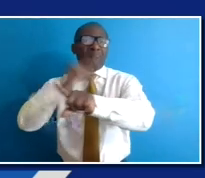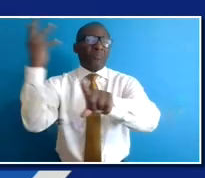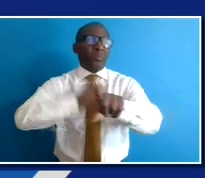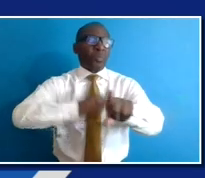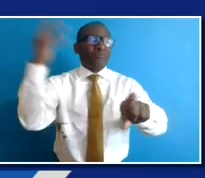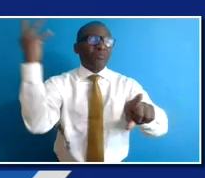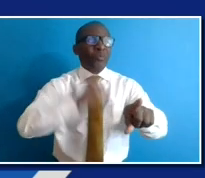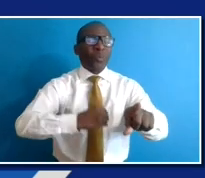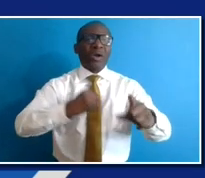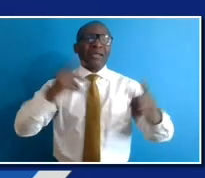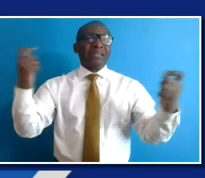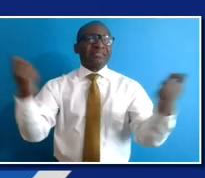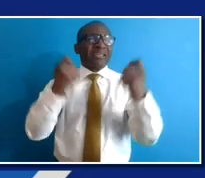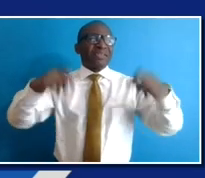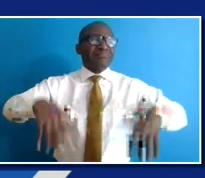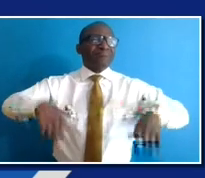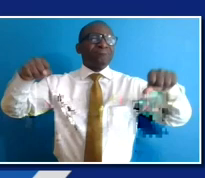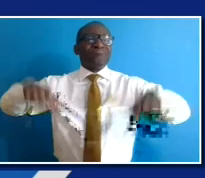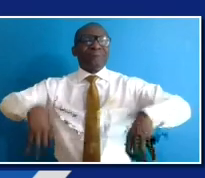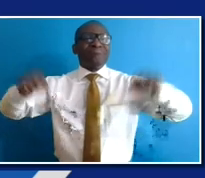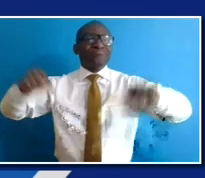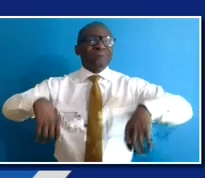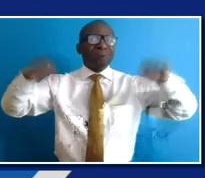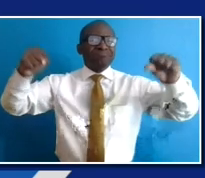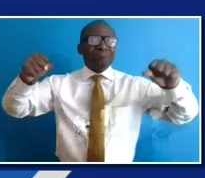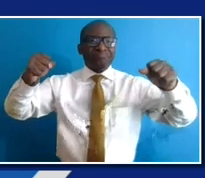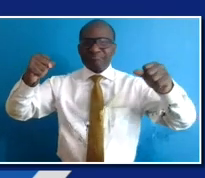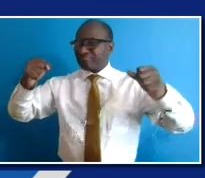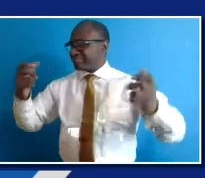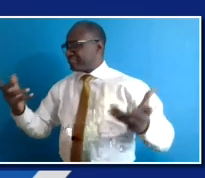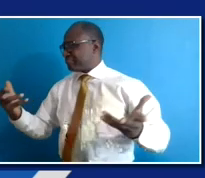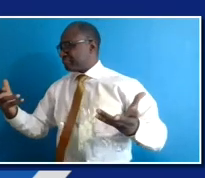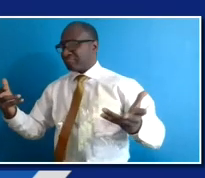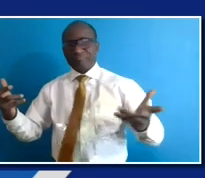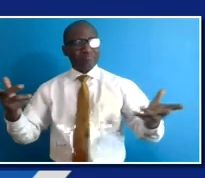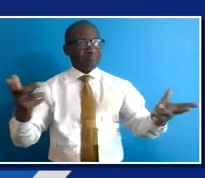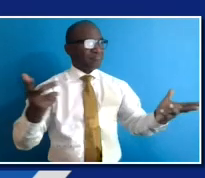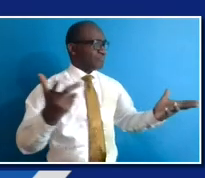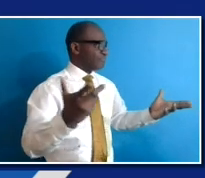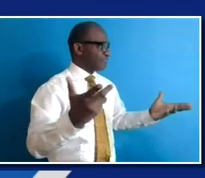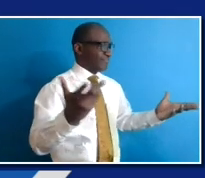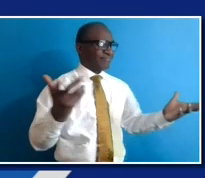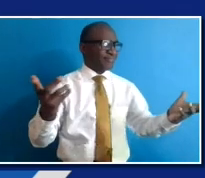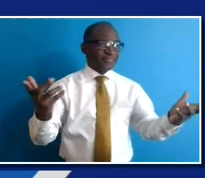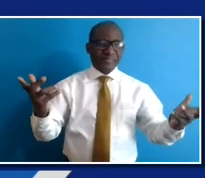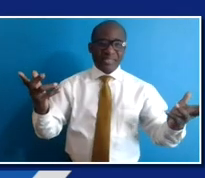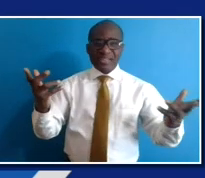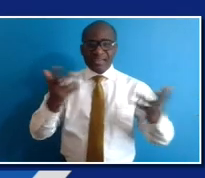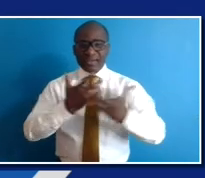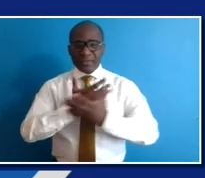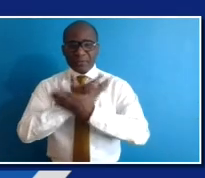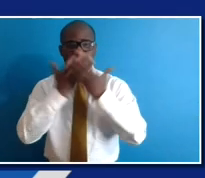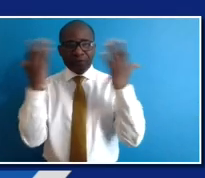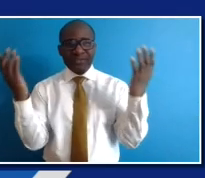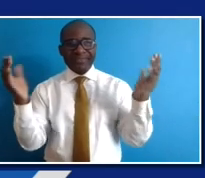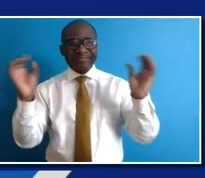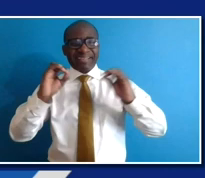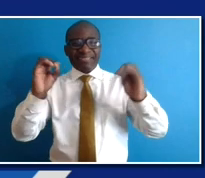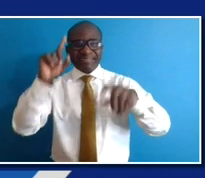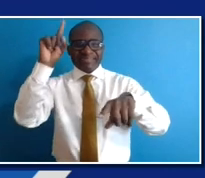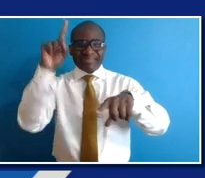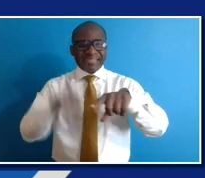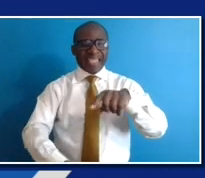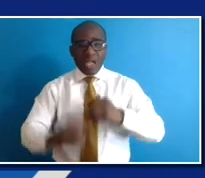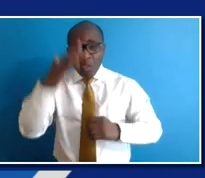August just isn't workable under these circumstances. We're more worried about the spread of the virus in that kind of an environment. So we've